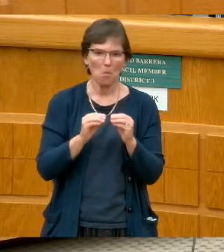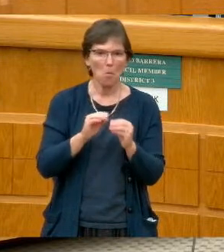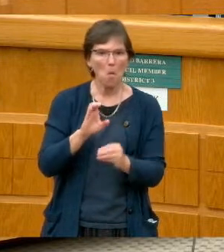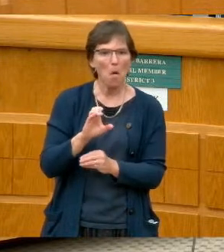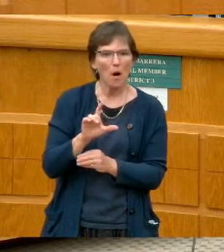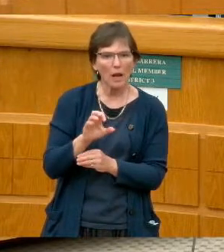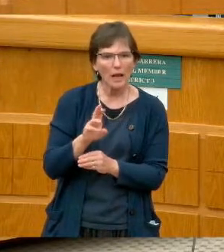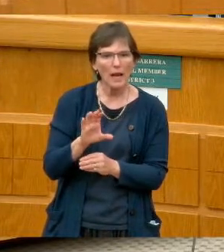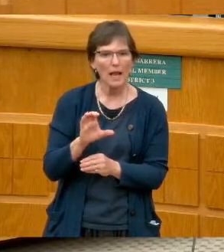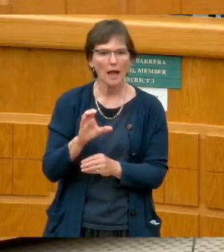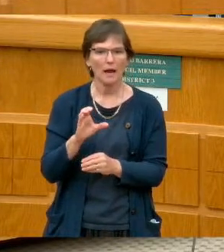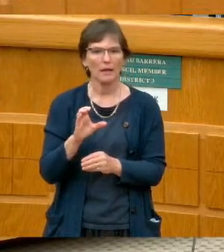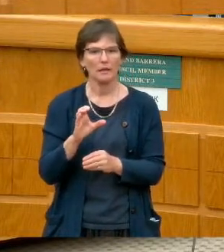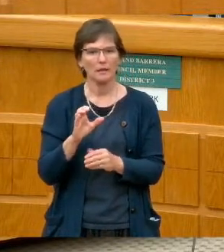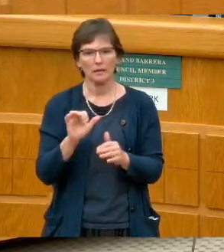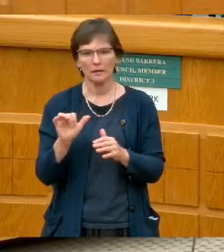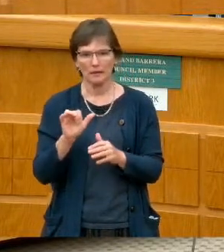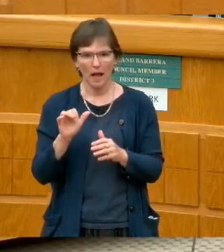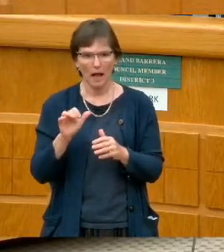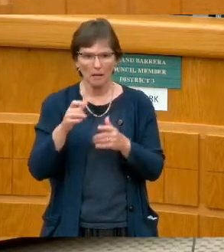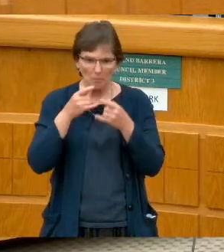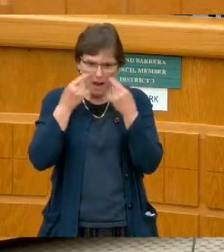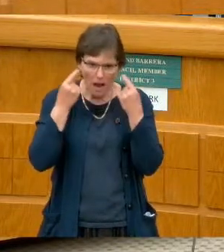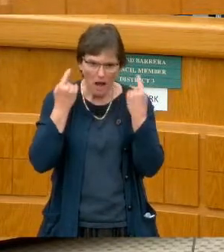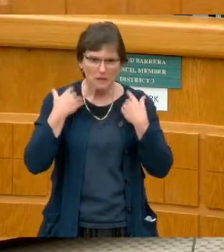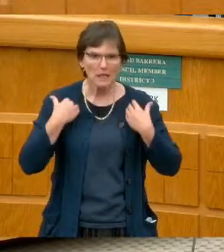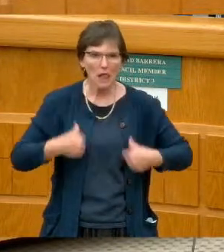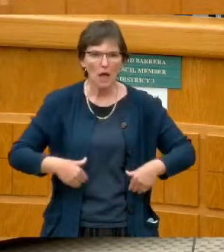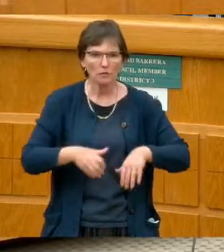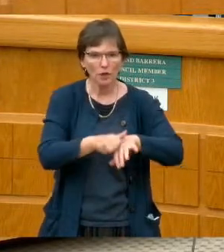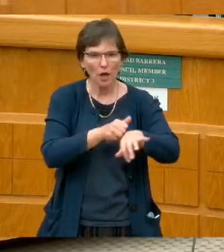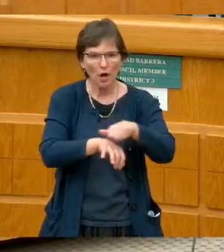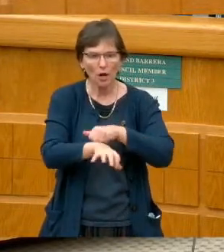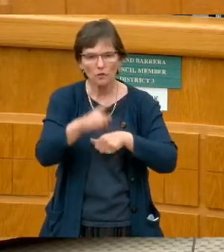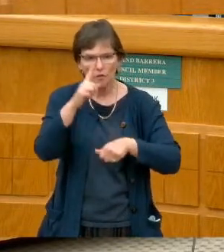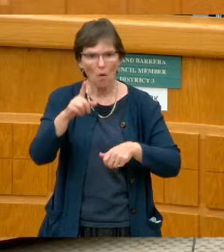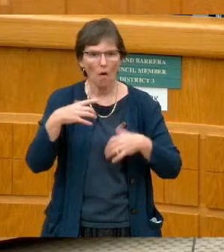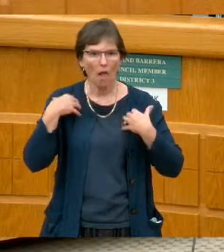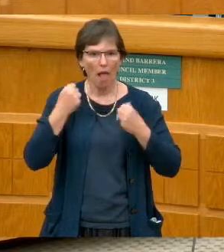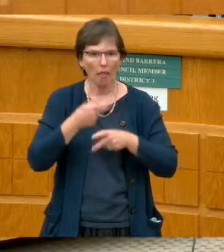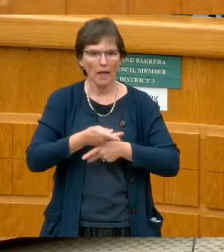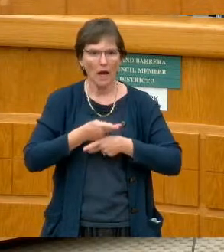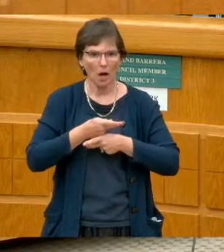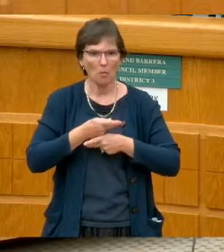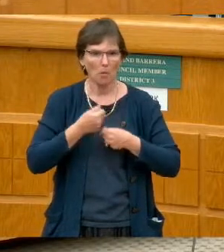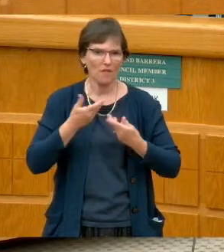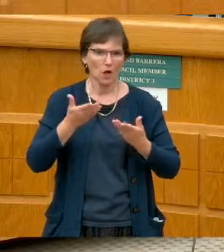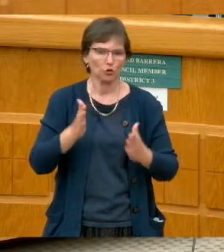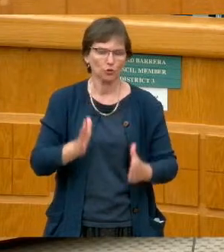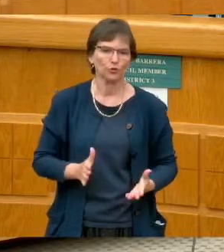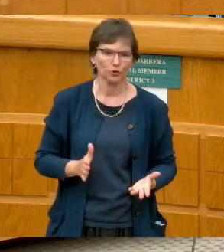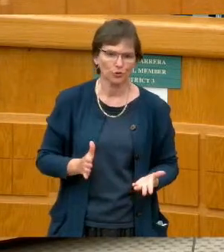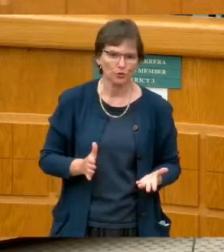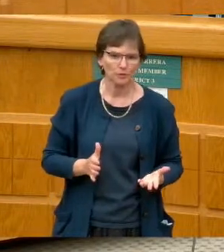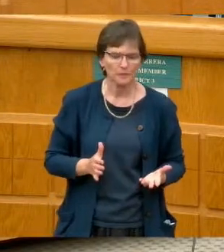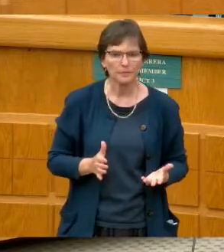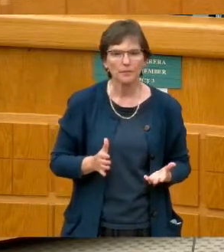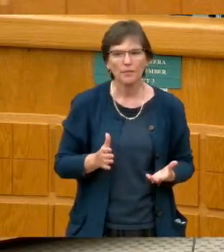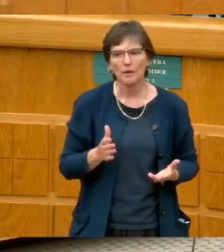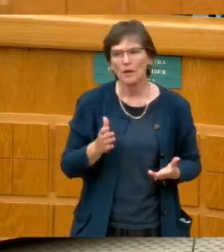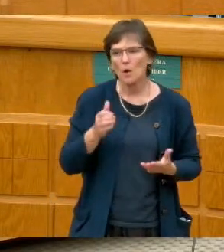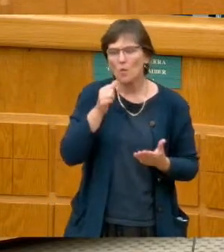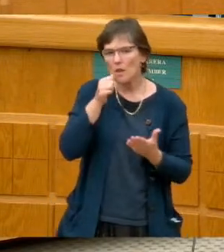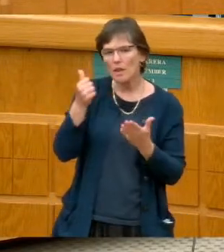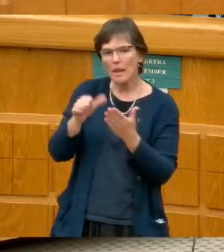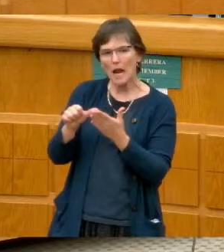enough resources and personnel for our health department. And on May 11th, Governor Abbott, Lieutenant Governor Patrick, and the senior members of